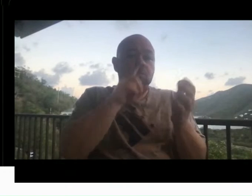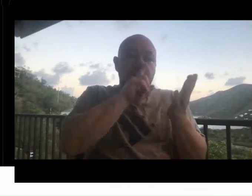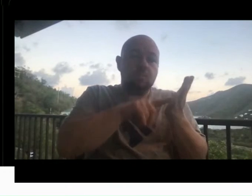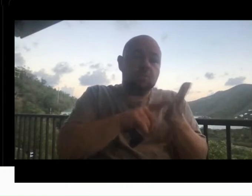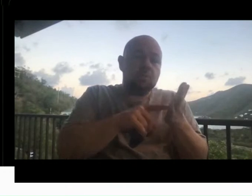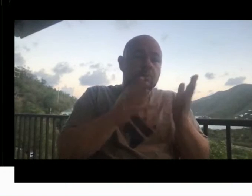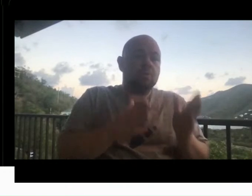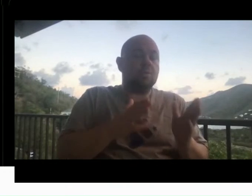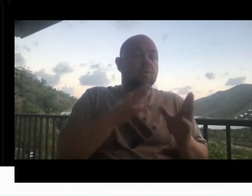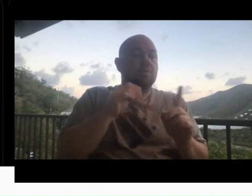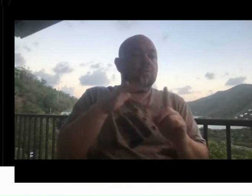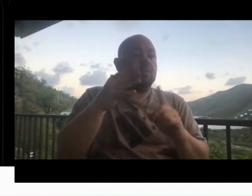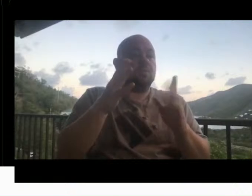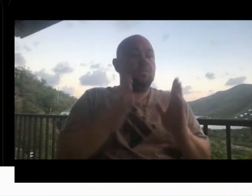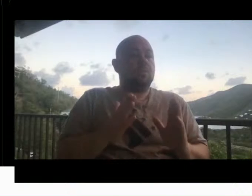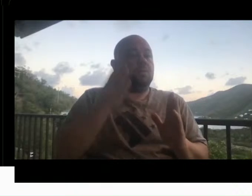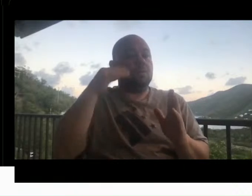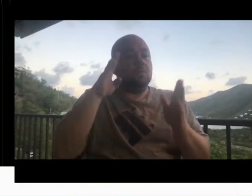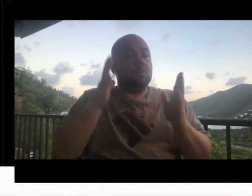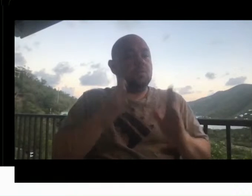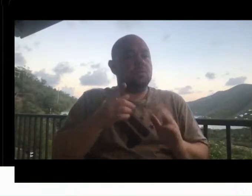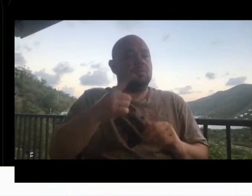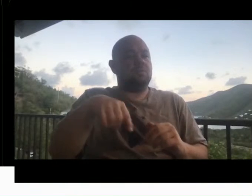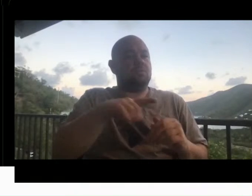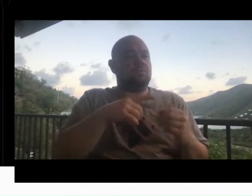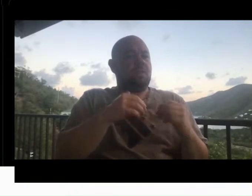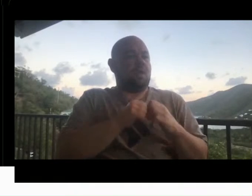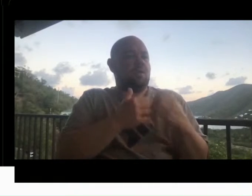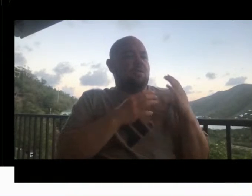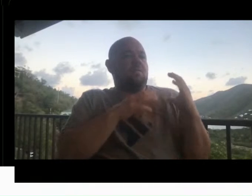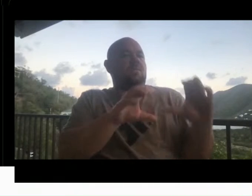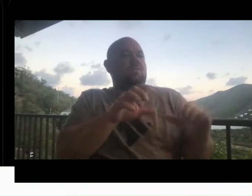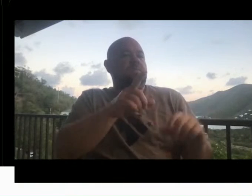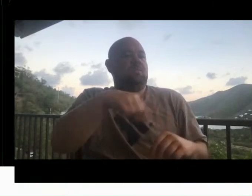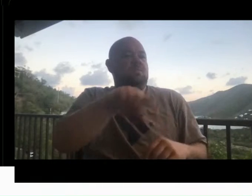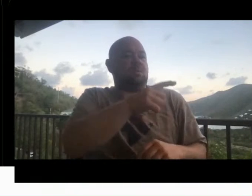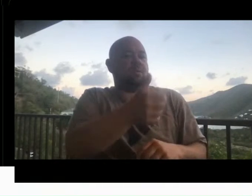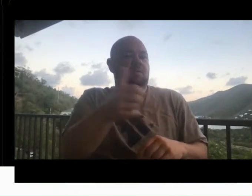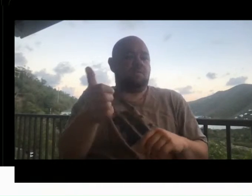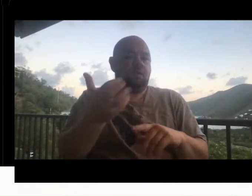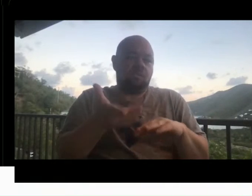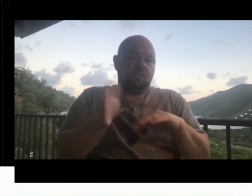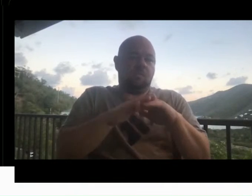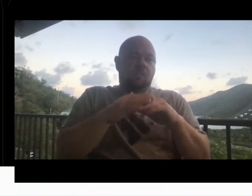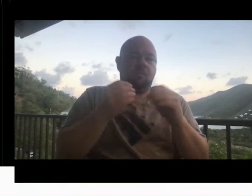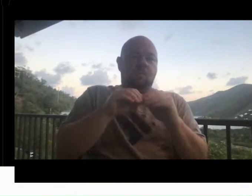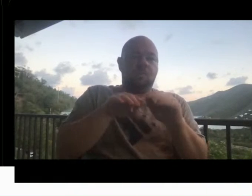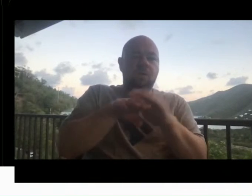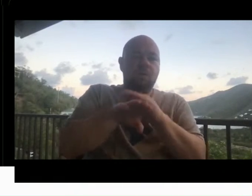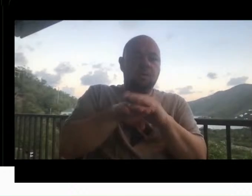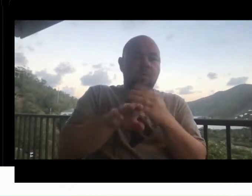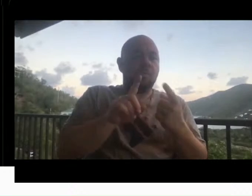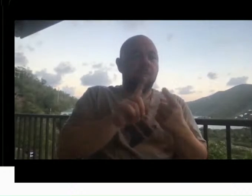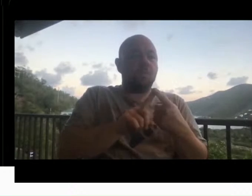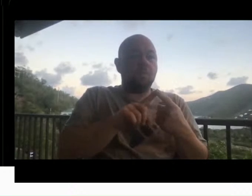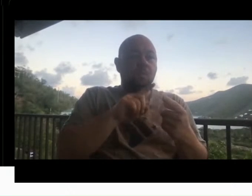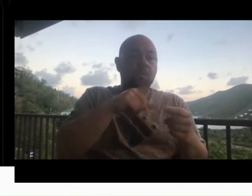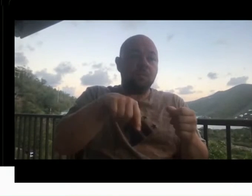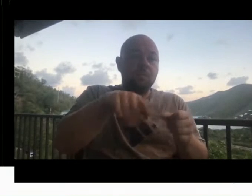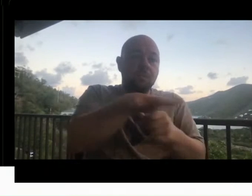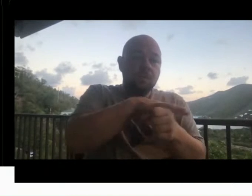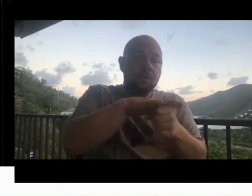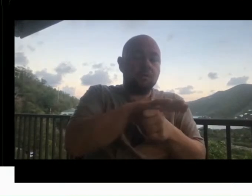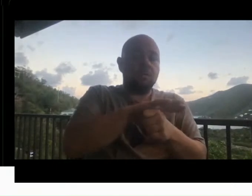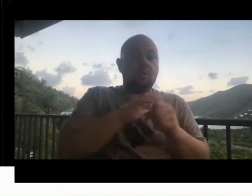asking sign language linguists and researchers and anthropologists how to get deaf folks more access to